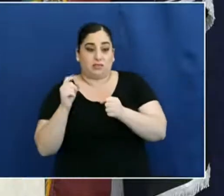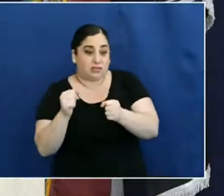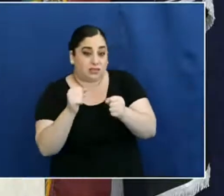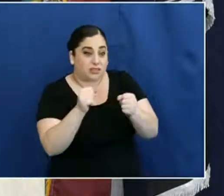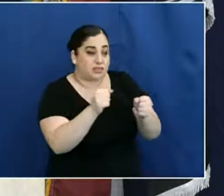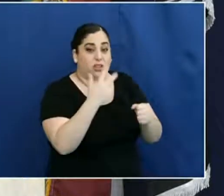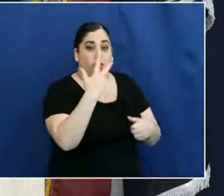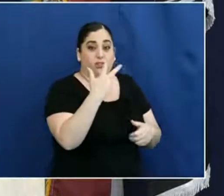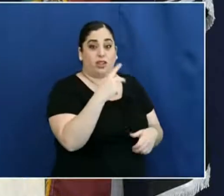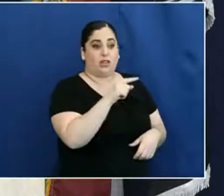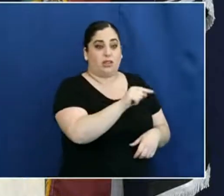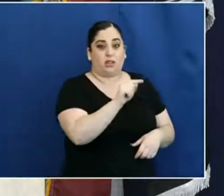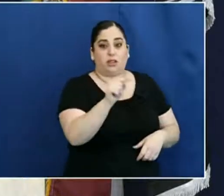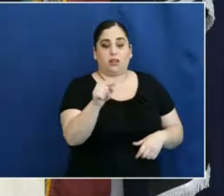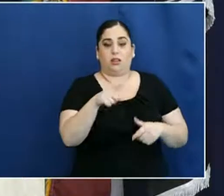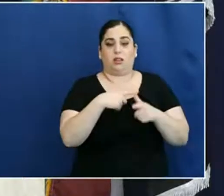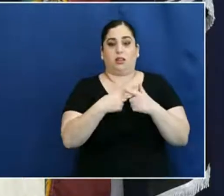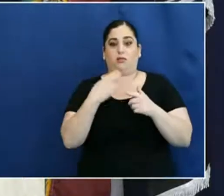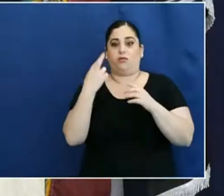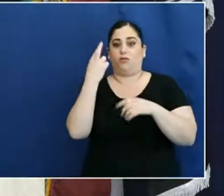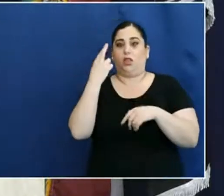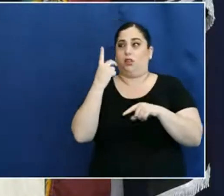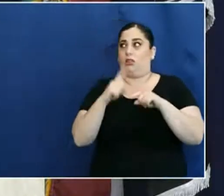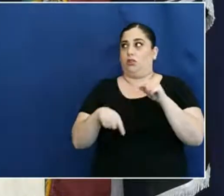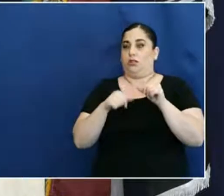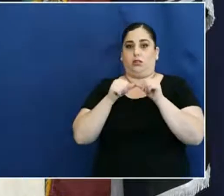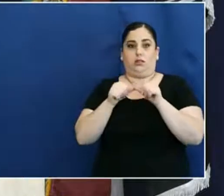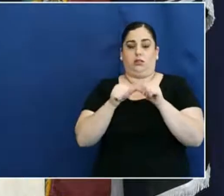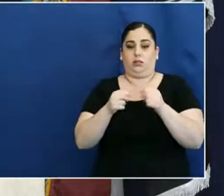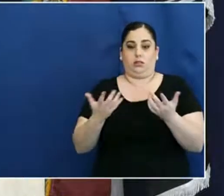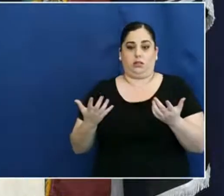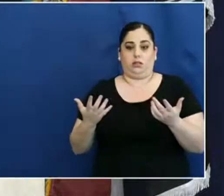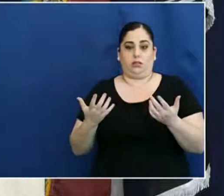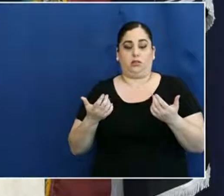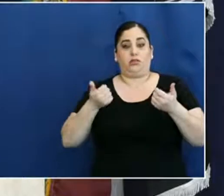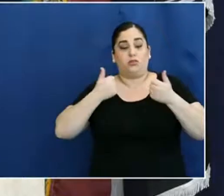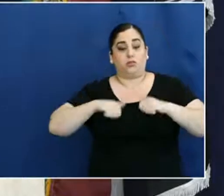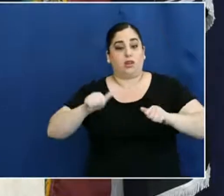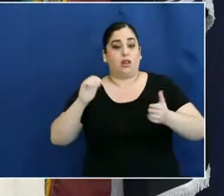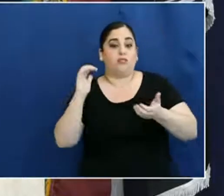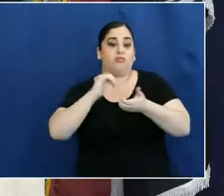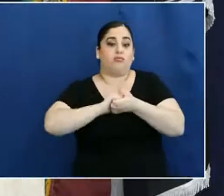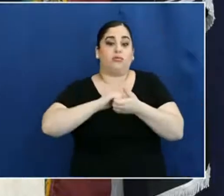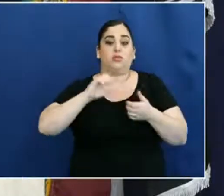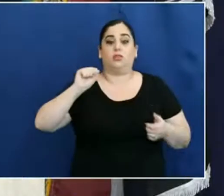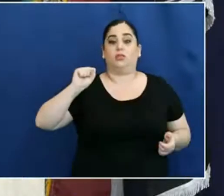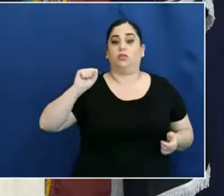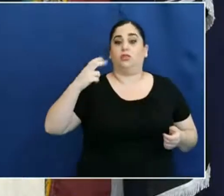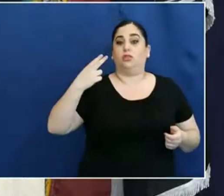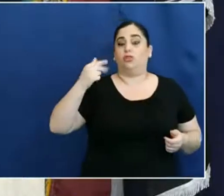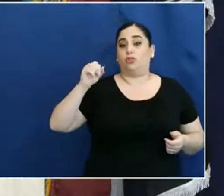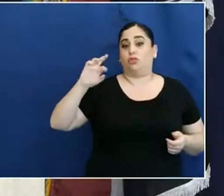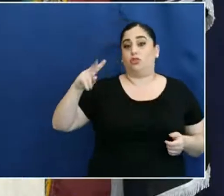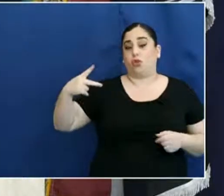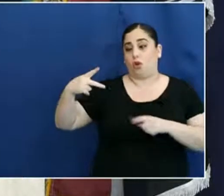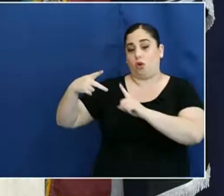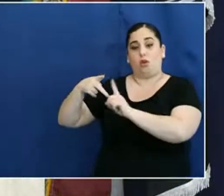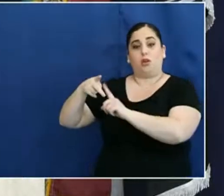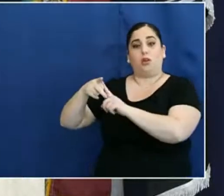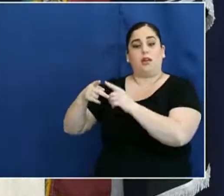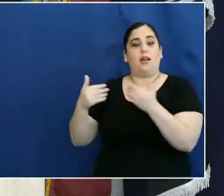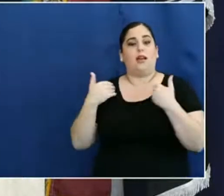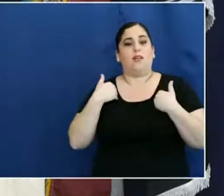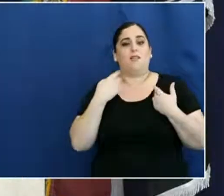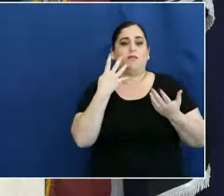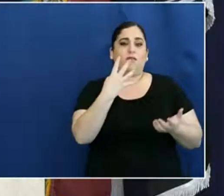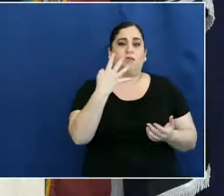Operation Collaboration. Our mobile teams are doing them, and Sharp Healthcare has come on board. They have 4 to 5 teams that are out today that